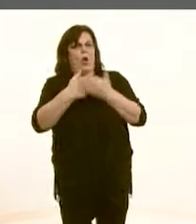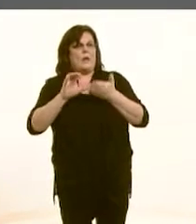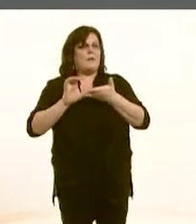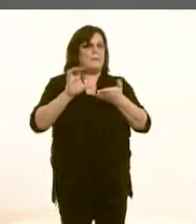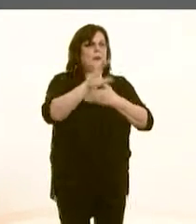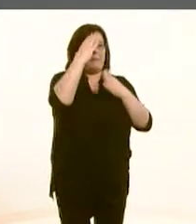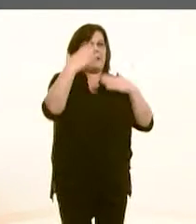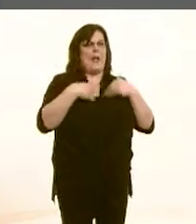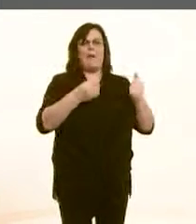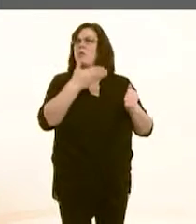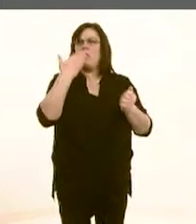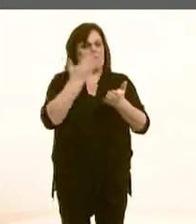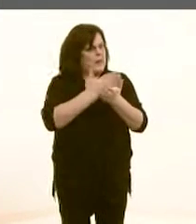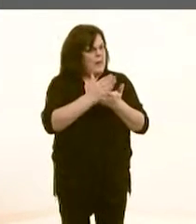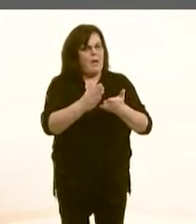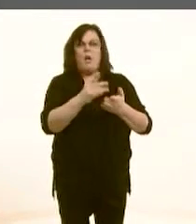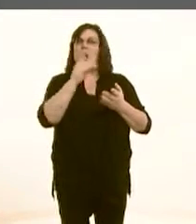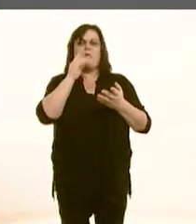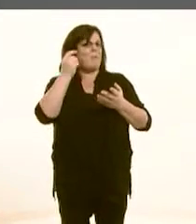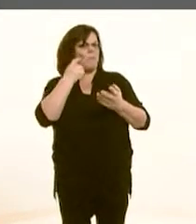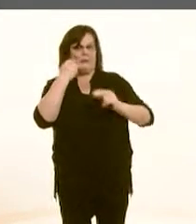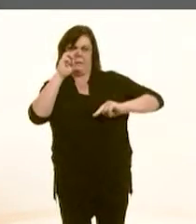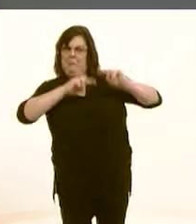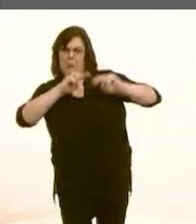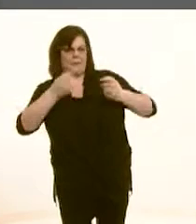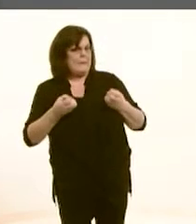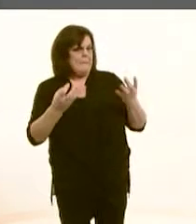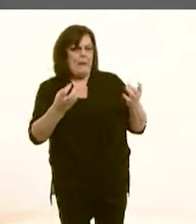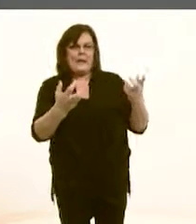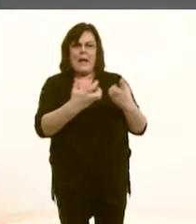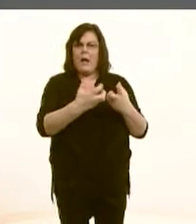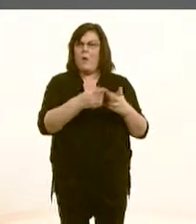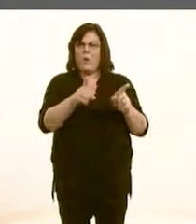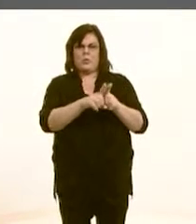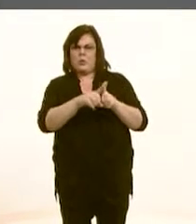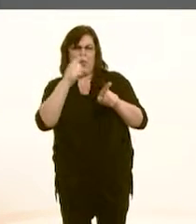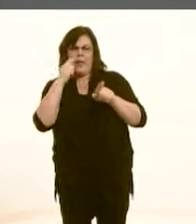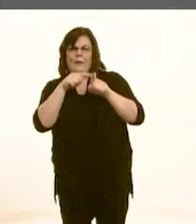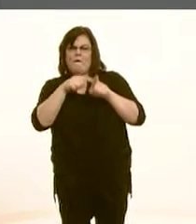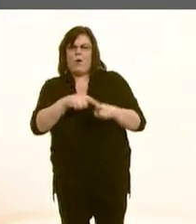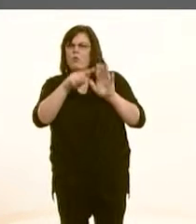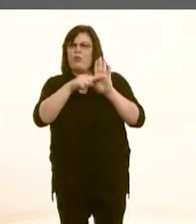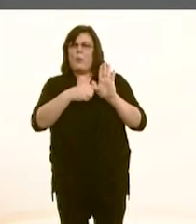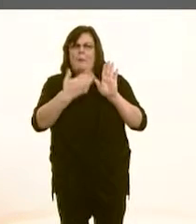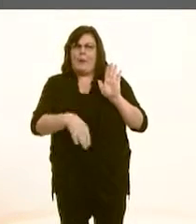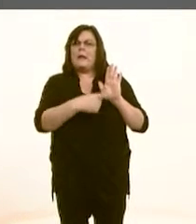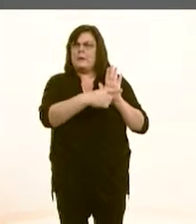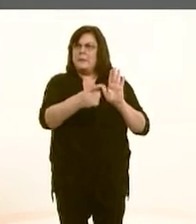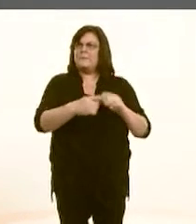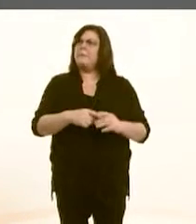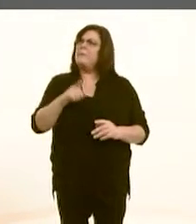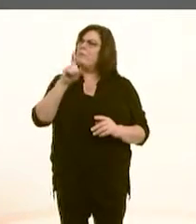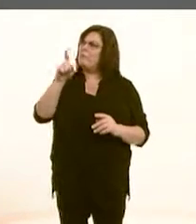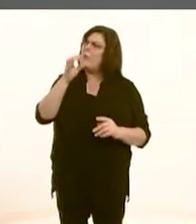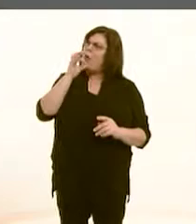lacked clarity, cannot be easily monitored, and may not have been complied with. Are you concerned, First